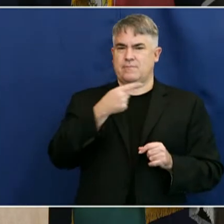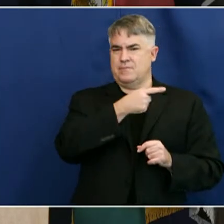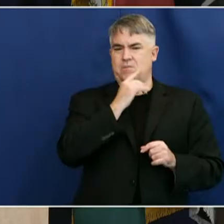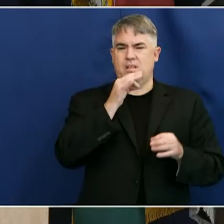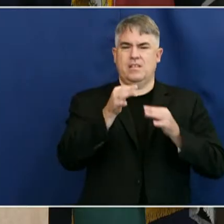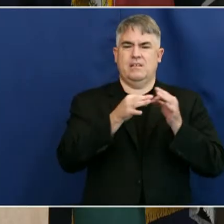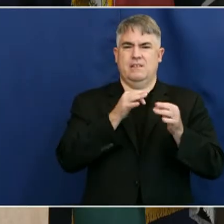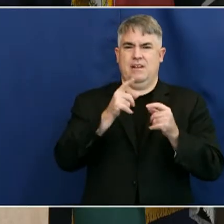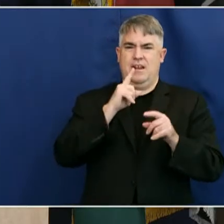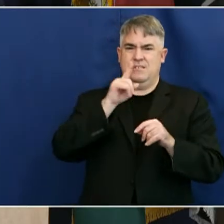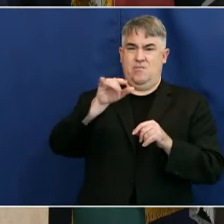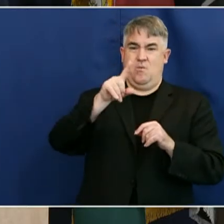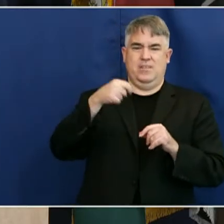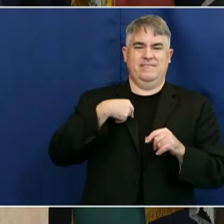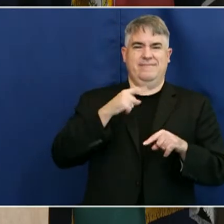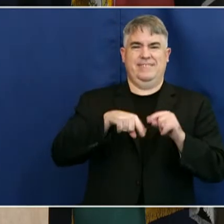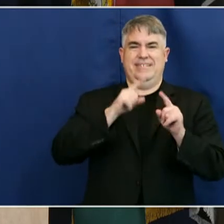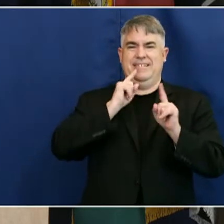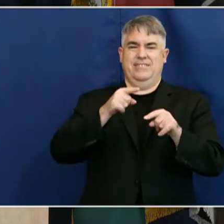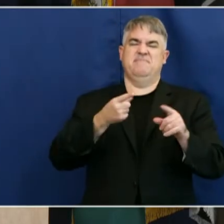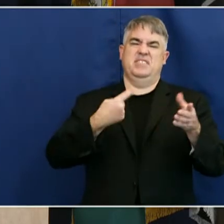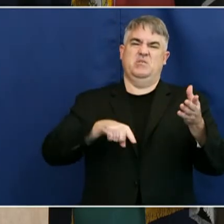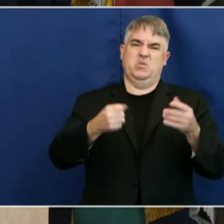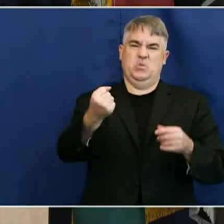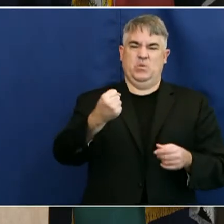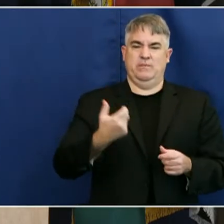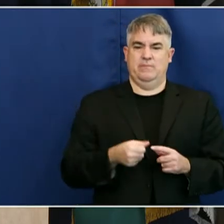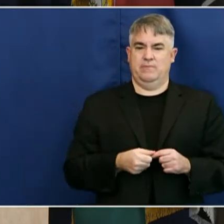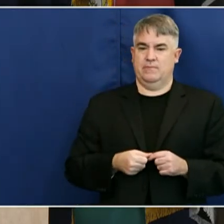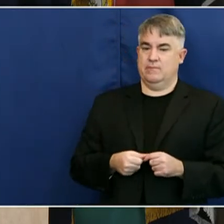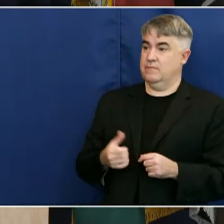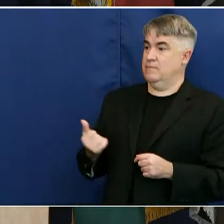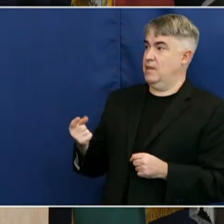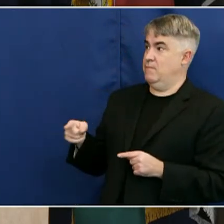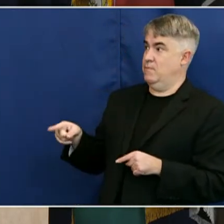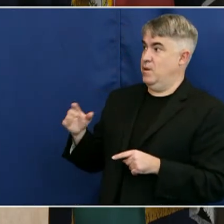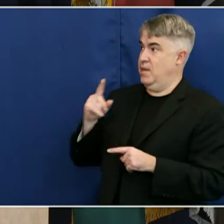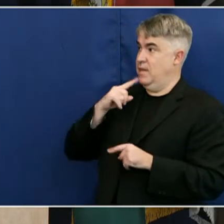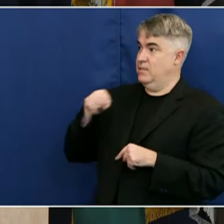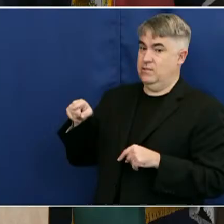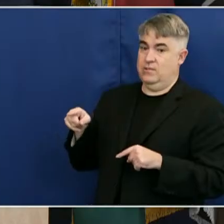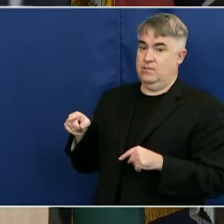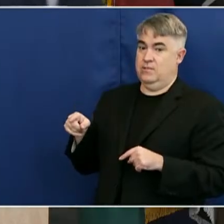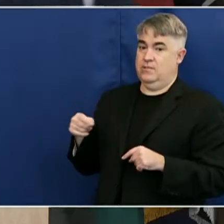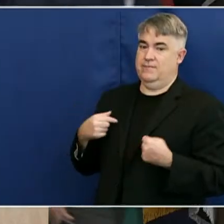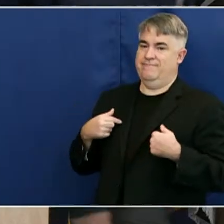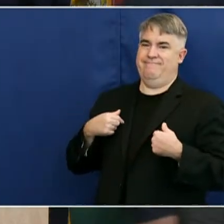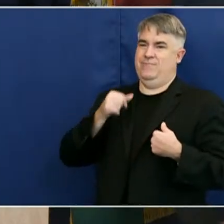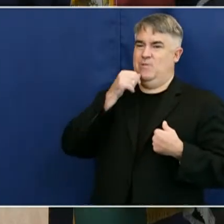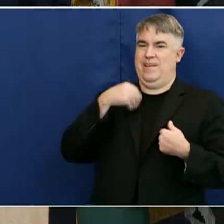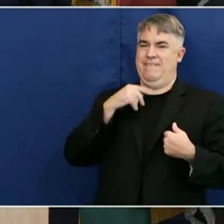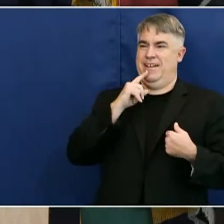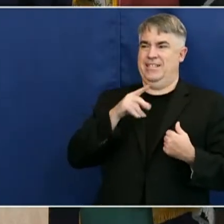that we've been giving to the state, unless other folks want to comment, but I don't have the answer to that for you.